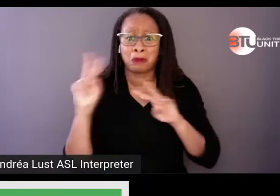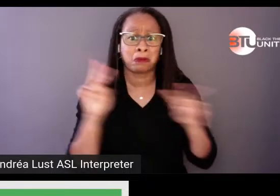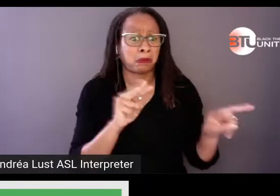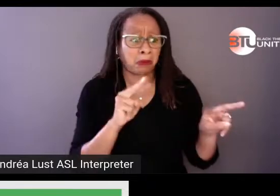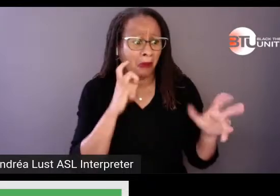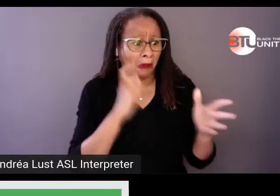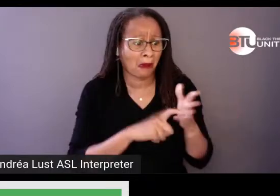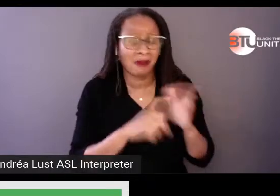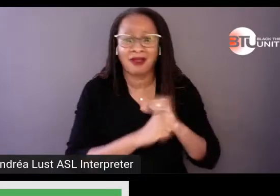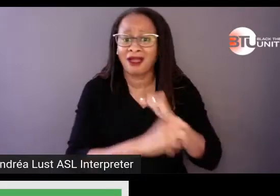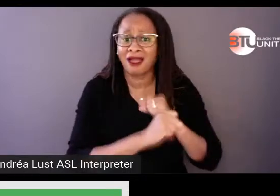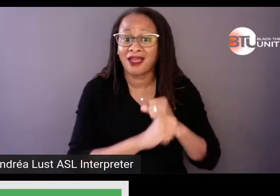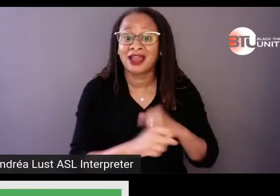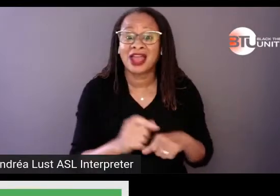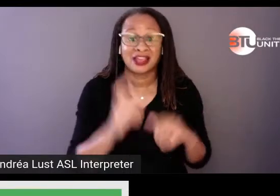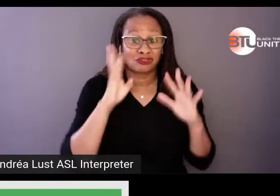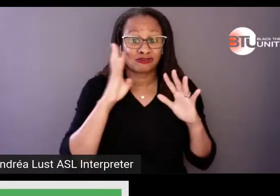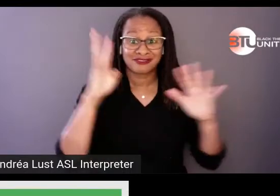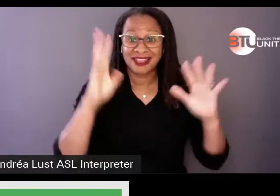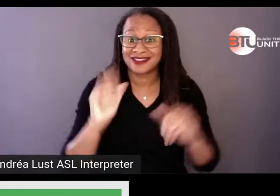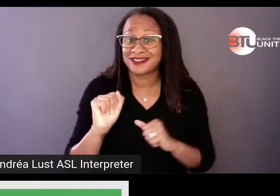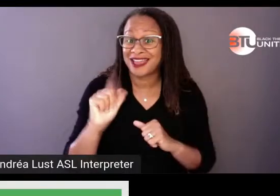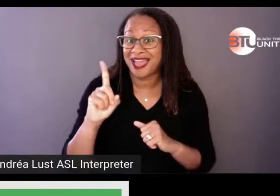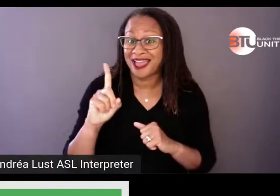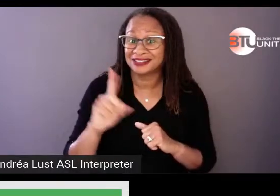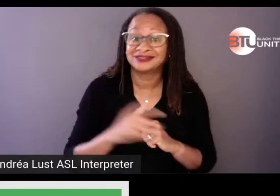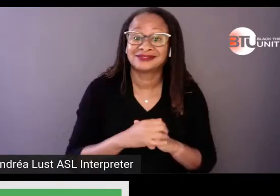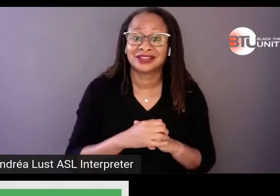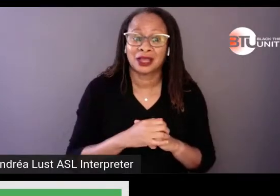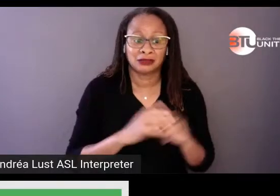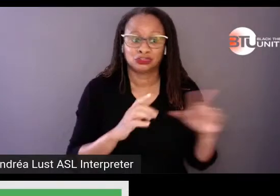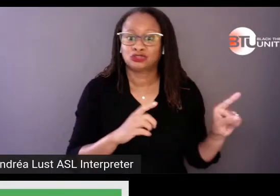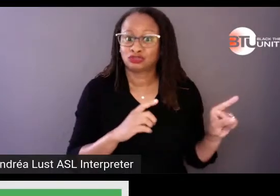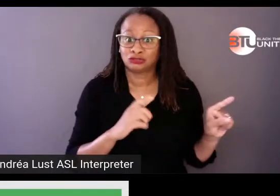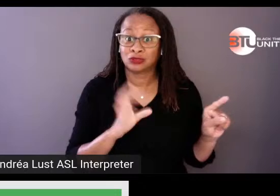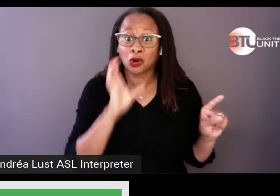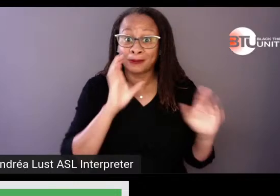out. They created an ad that featured her,